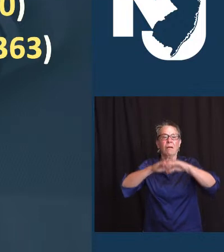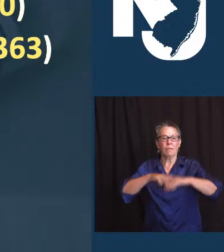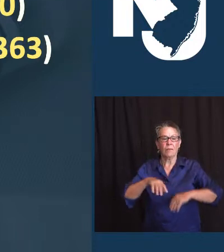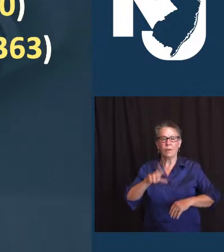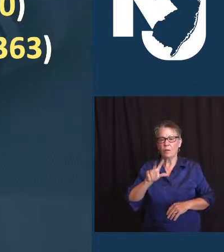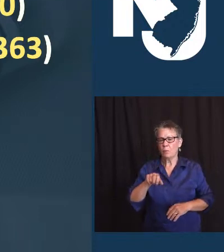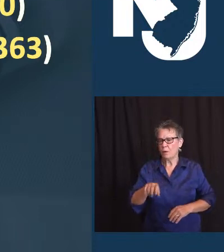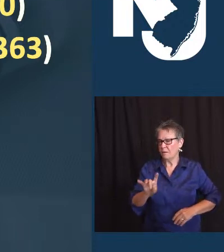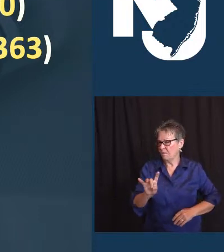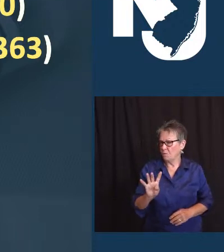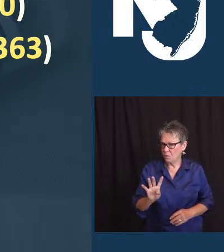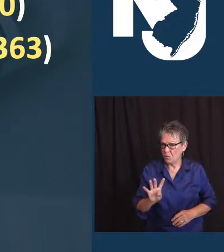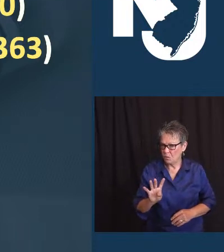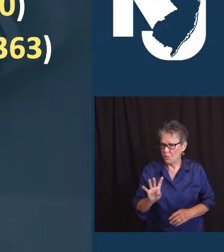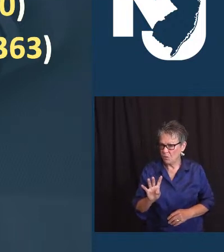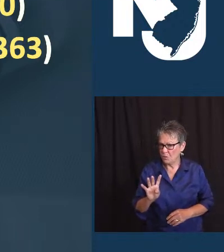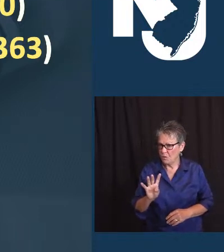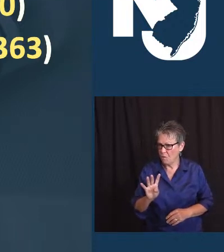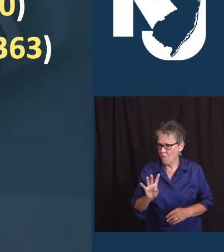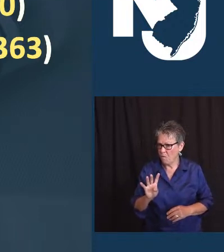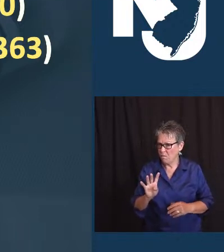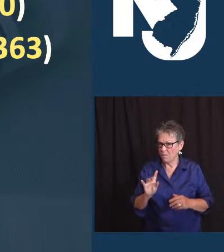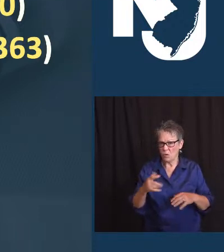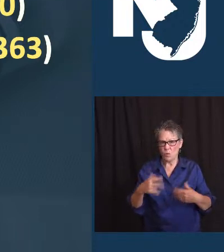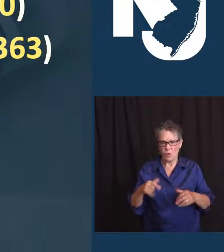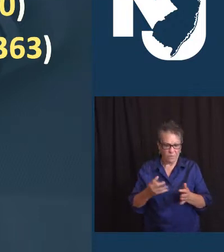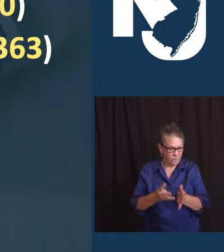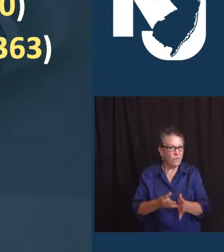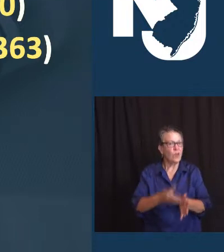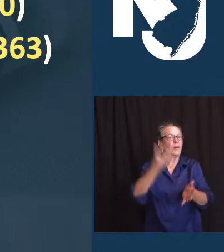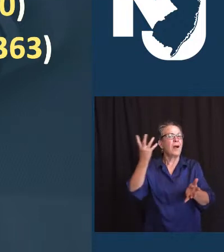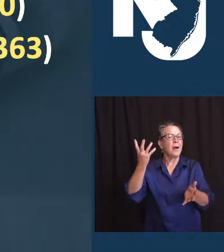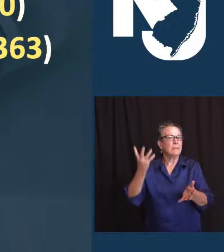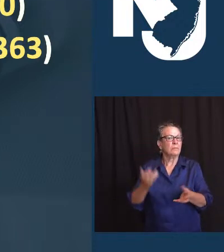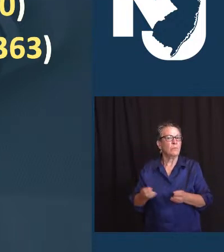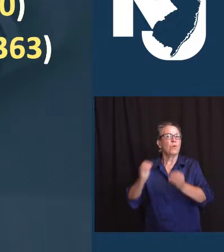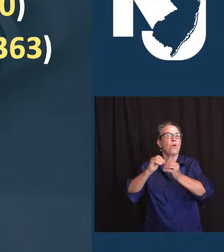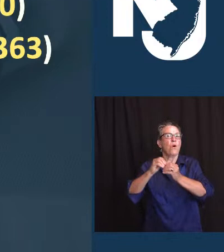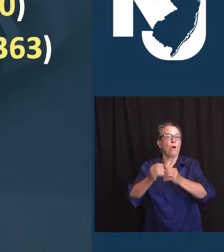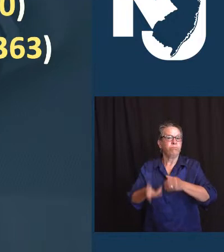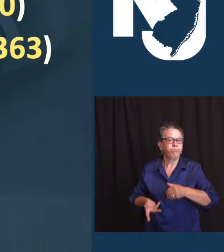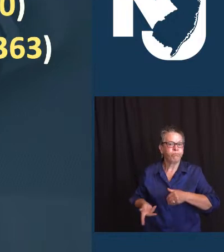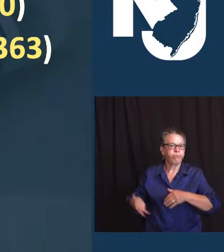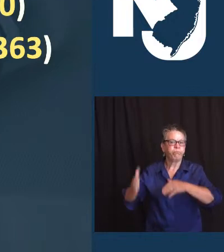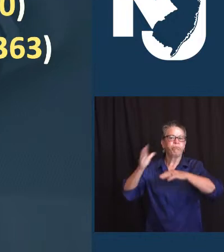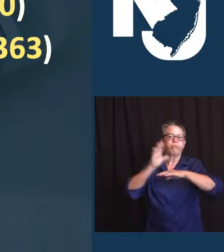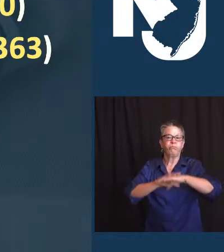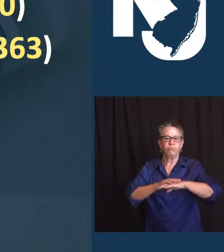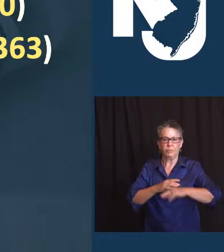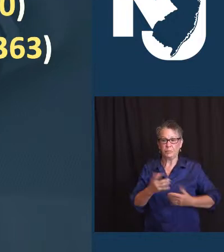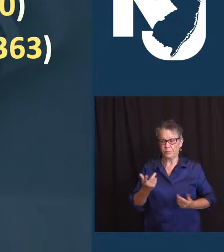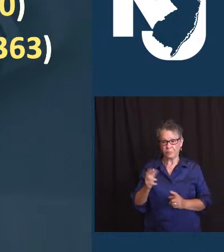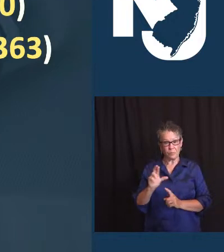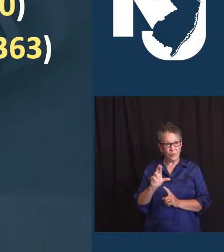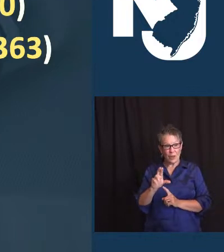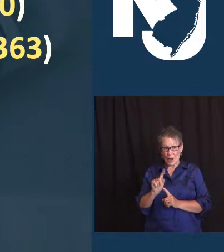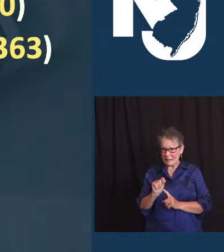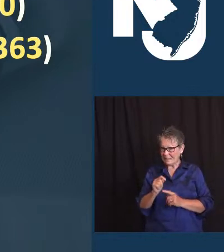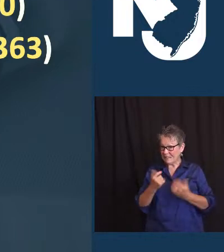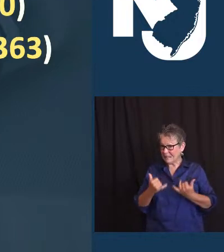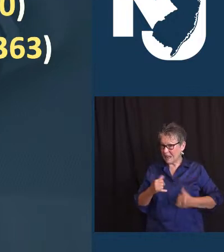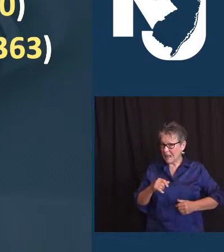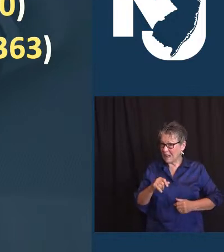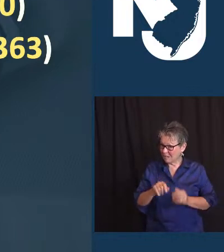essentially a quadrupling of the positivity rate. The rate of transmission, as you can see, likewise remains high relative to